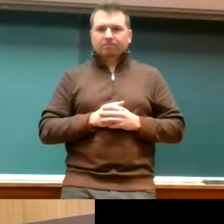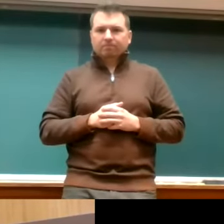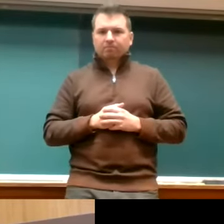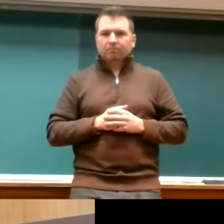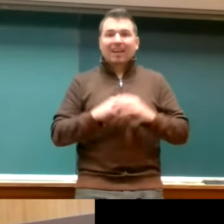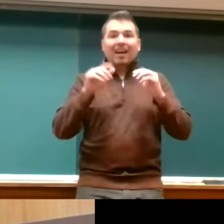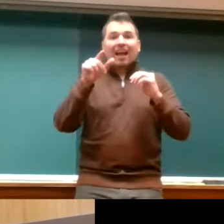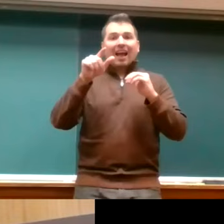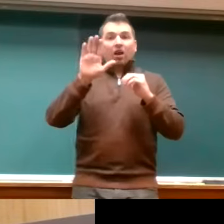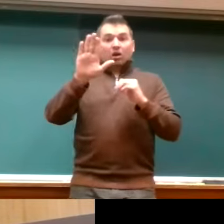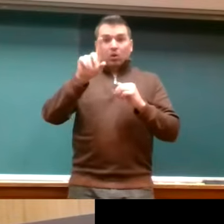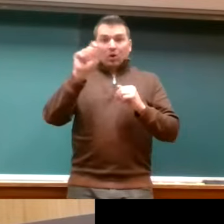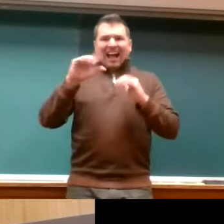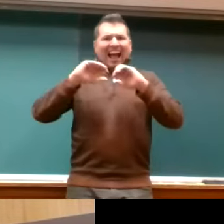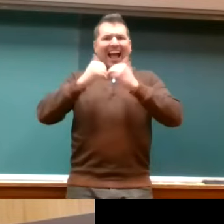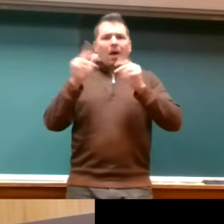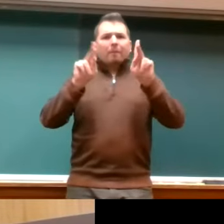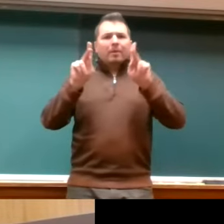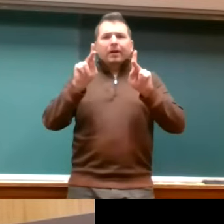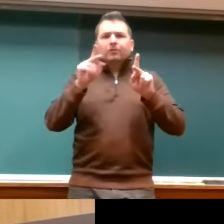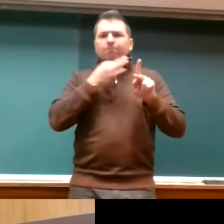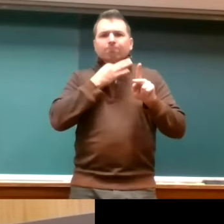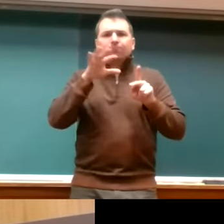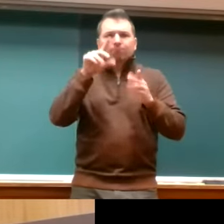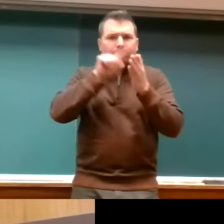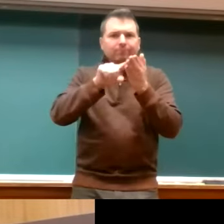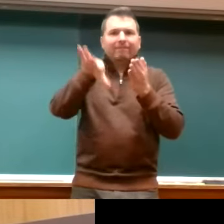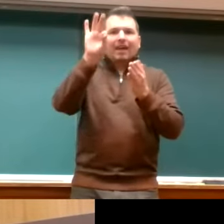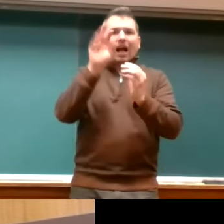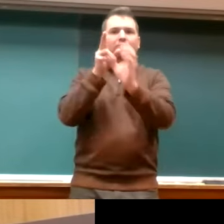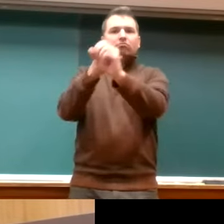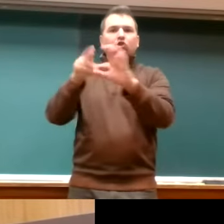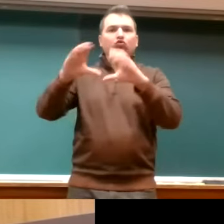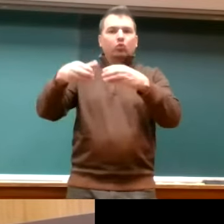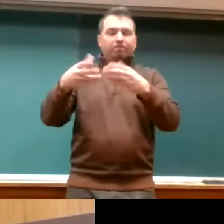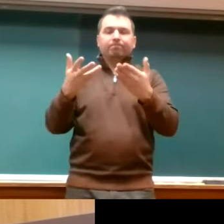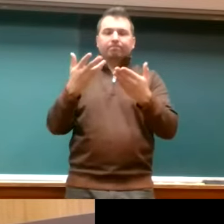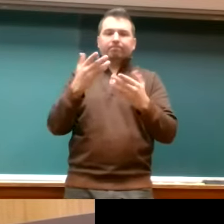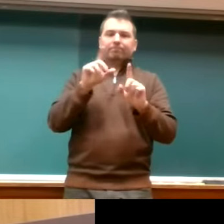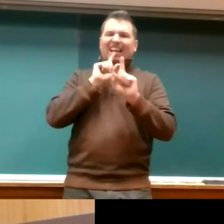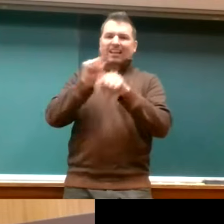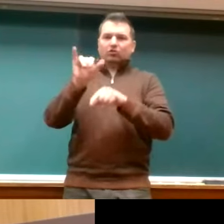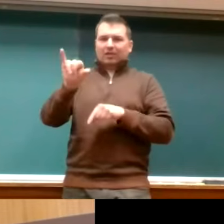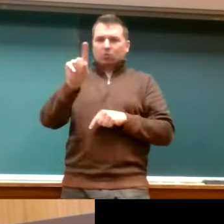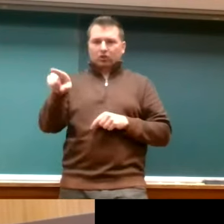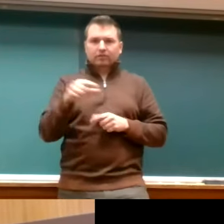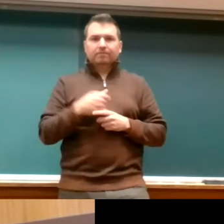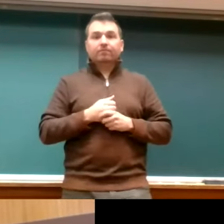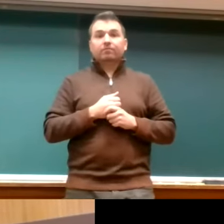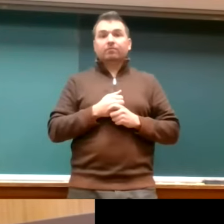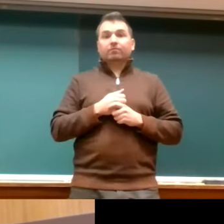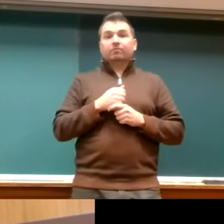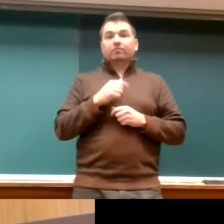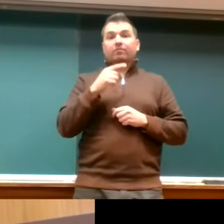How do people find groups? It depends. The best so far, those 1,500 people, the research studies we've done through